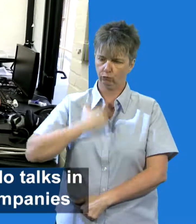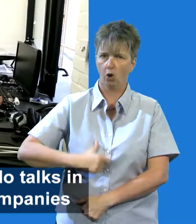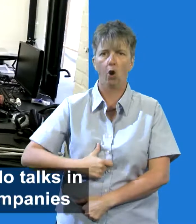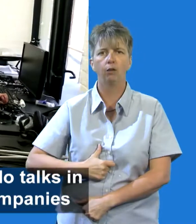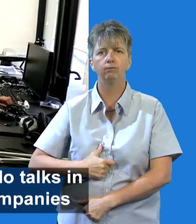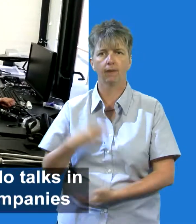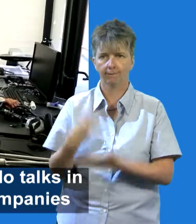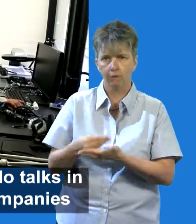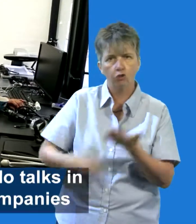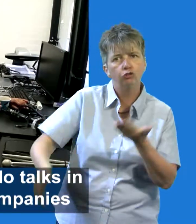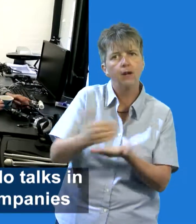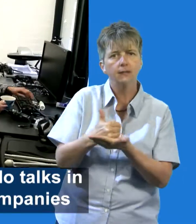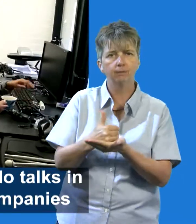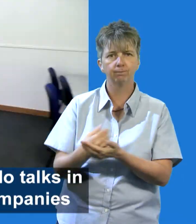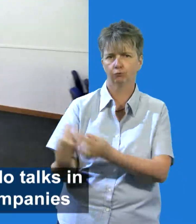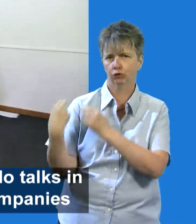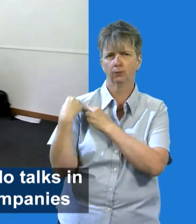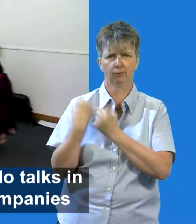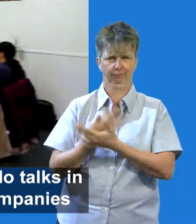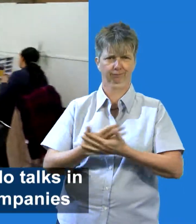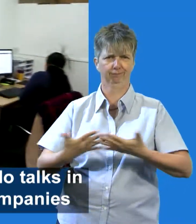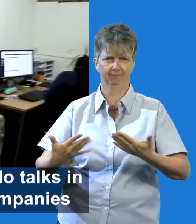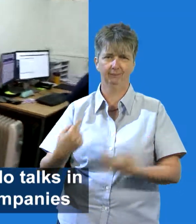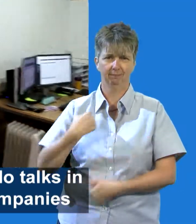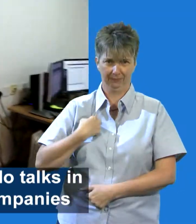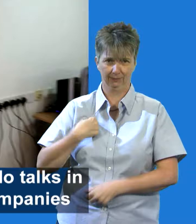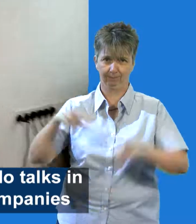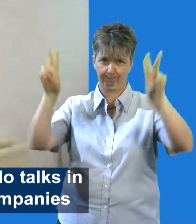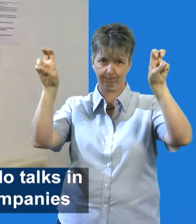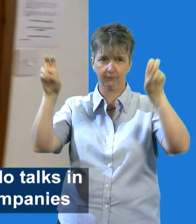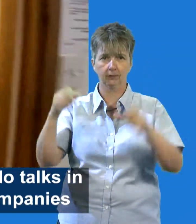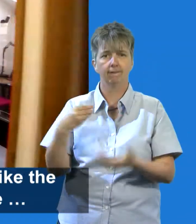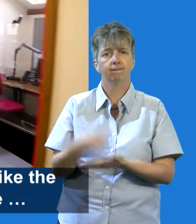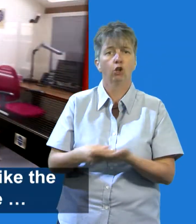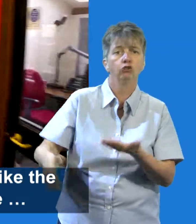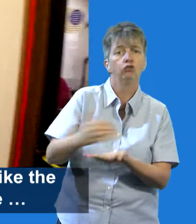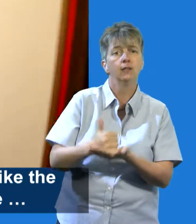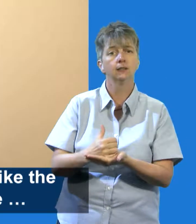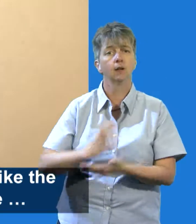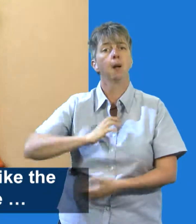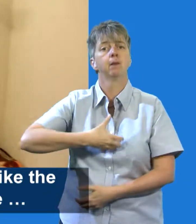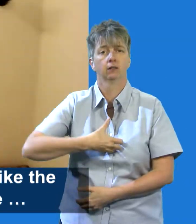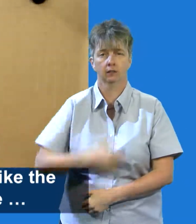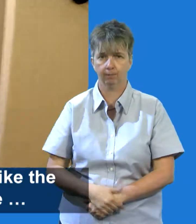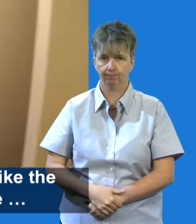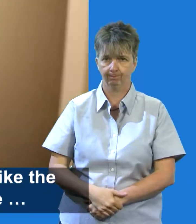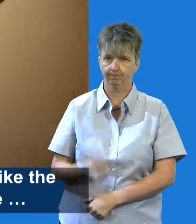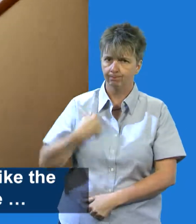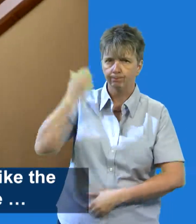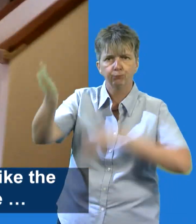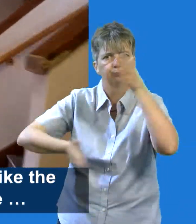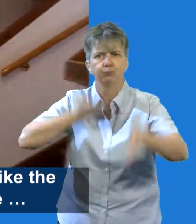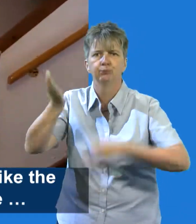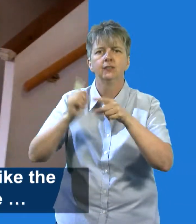and I do talks in schools and do talks to different companies, different, say, social groups like the